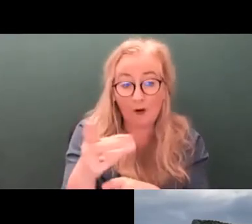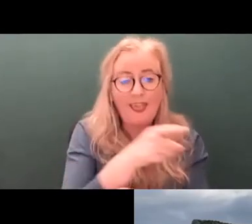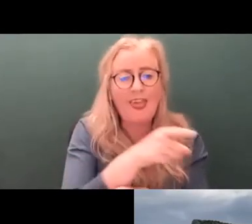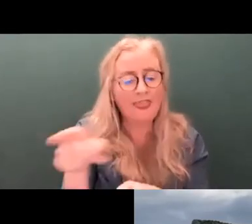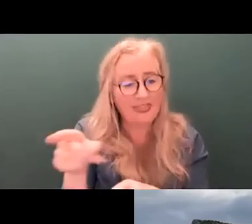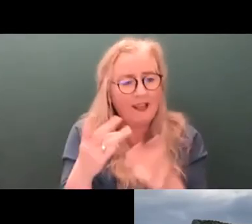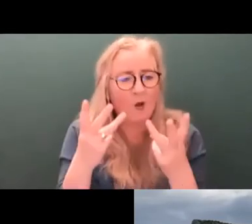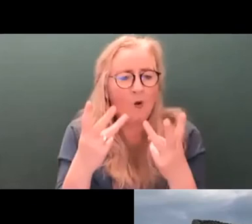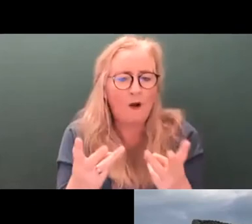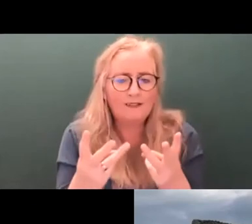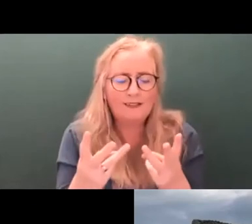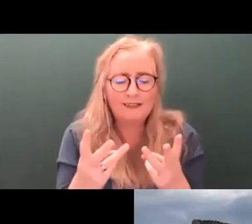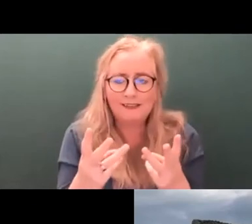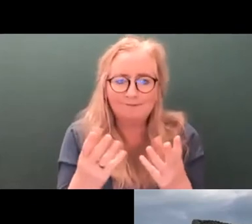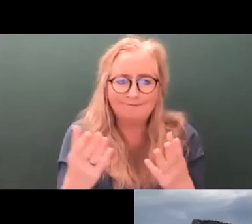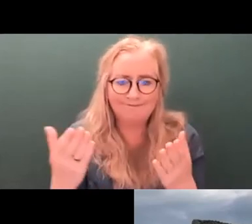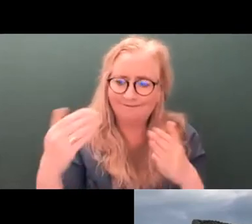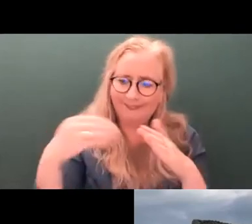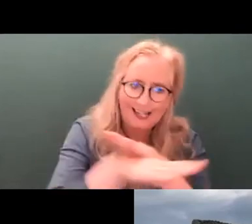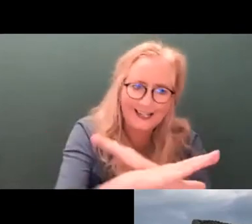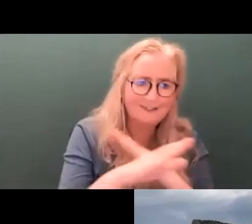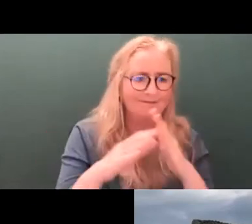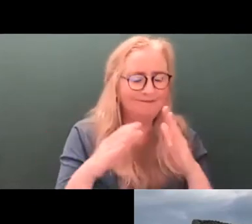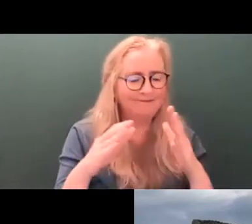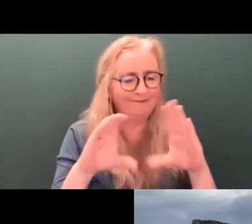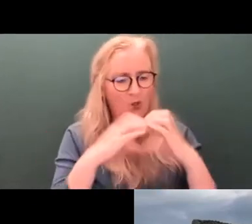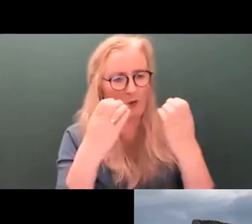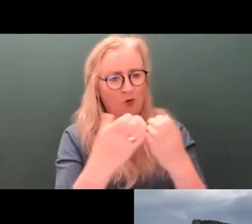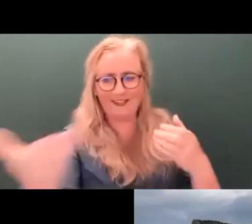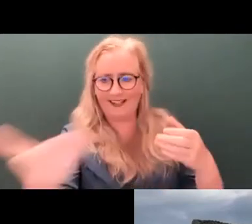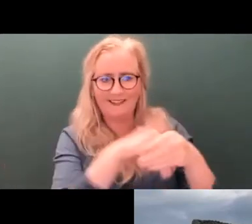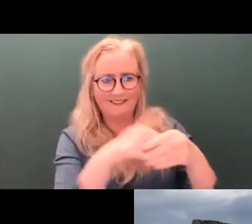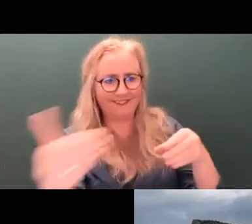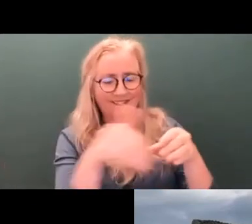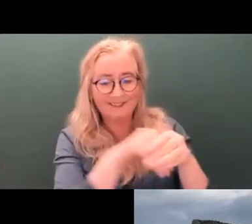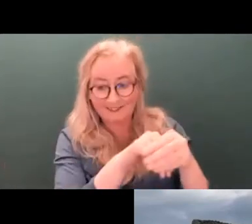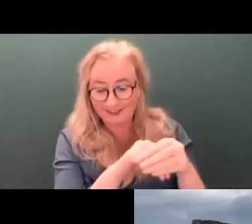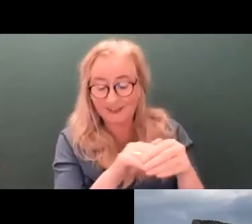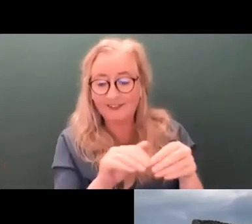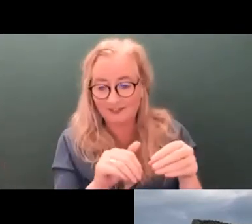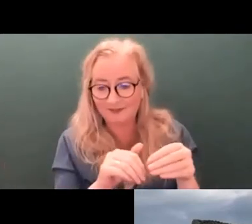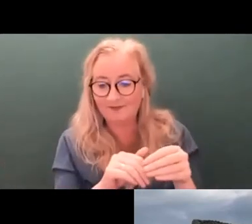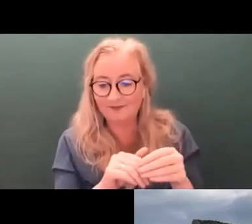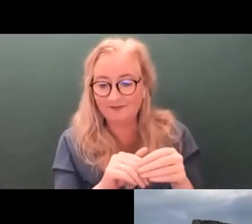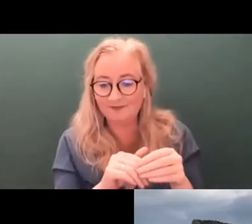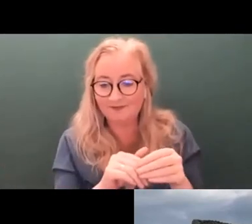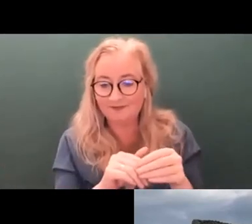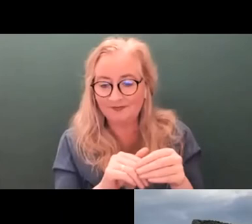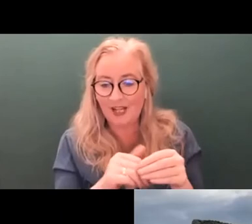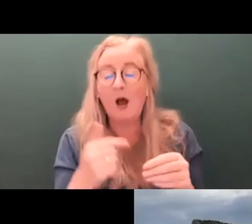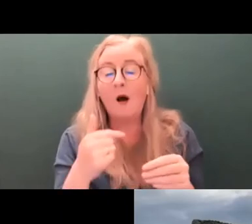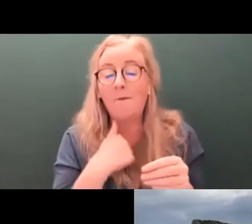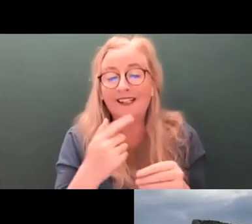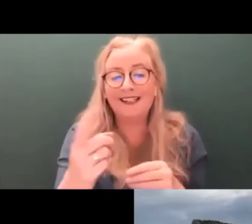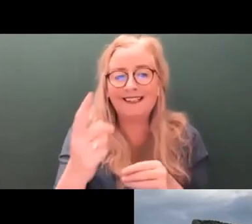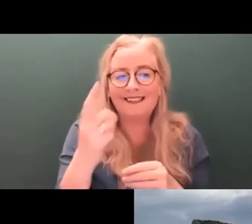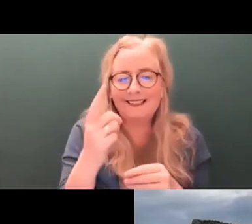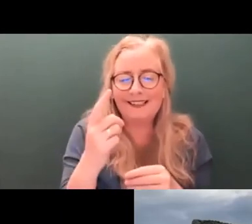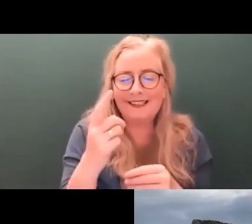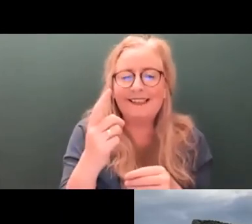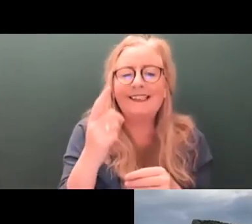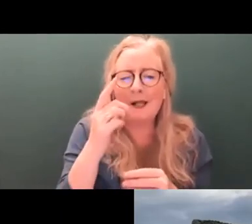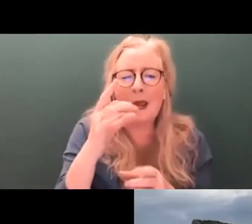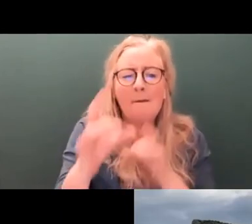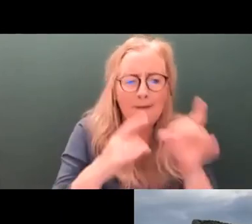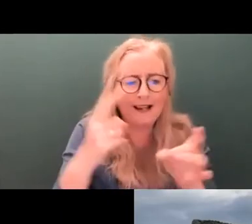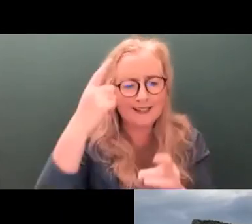be knitted into the community for sure. And what I was informed of and made sense to me was